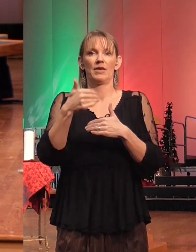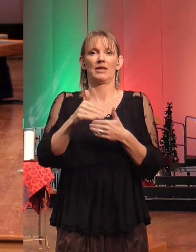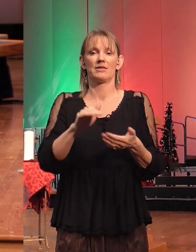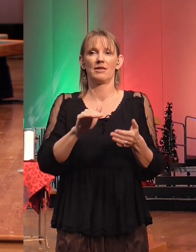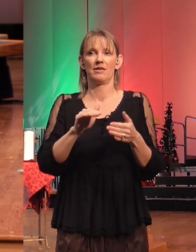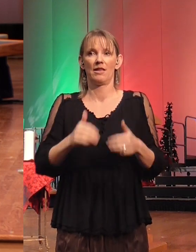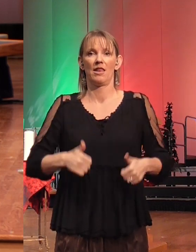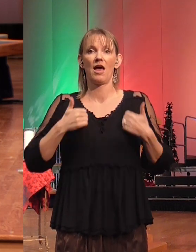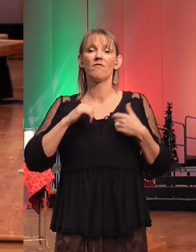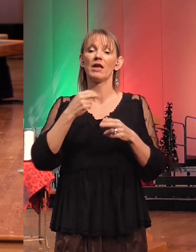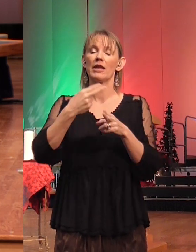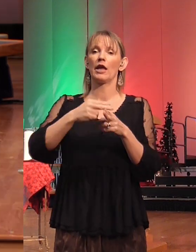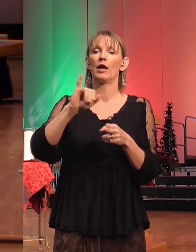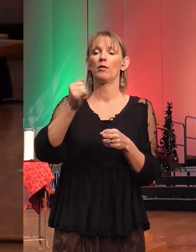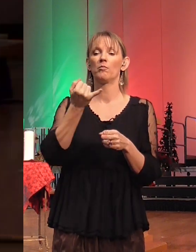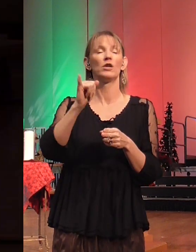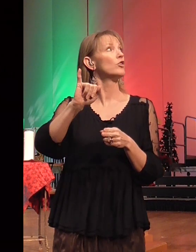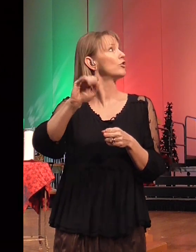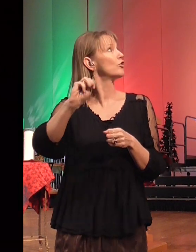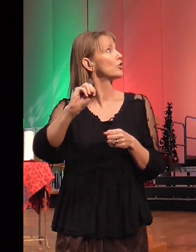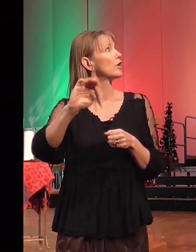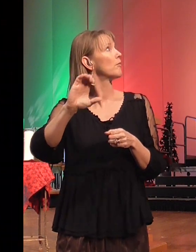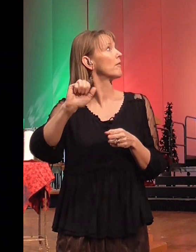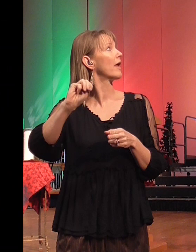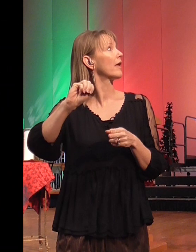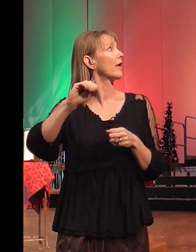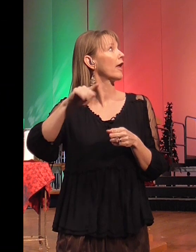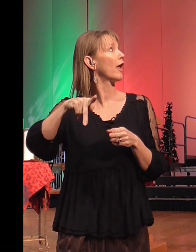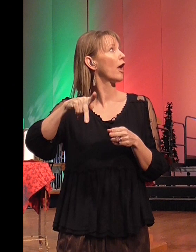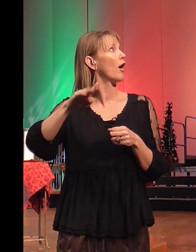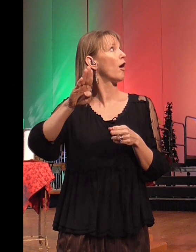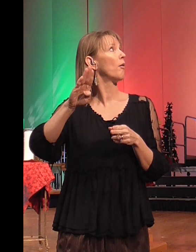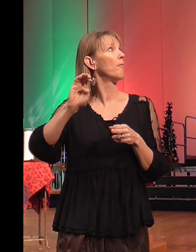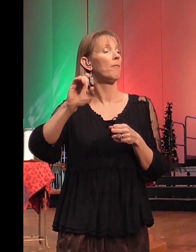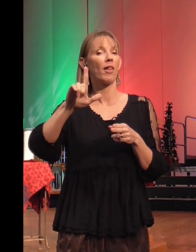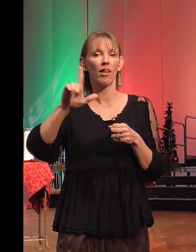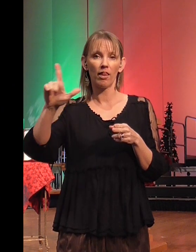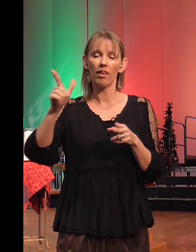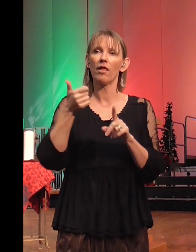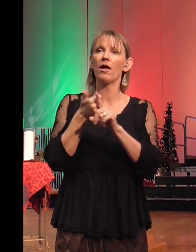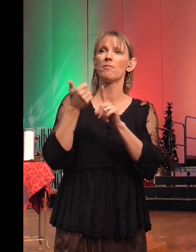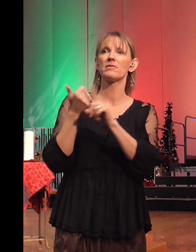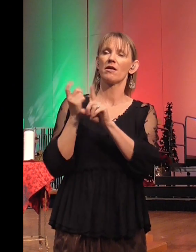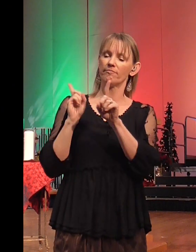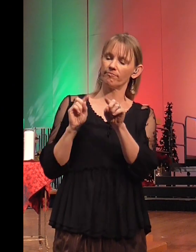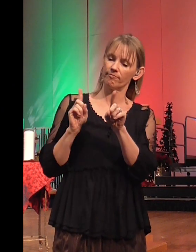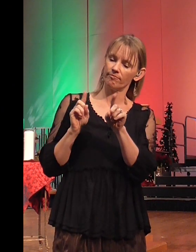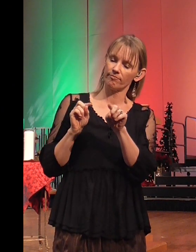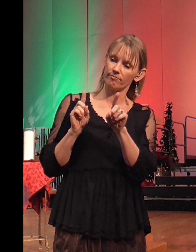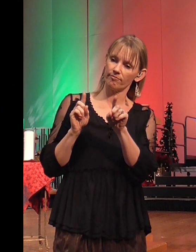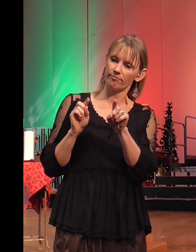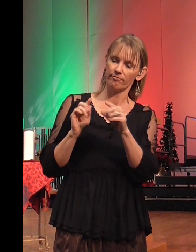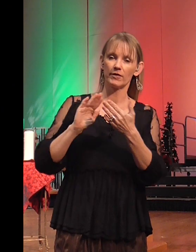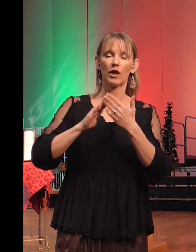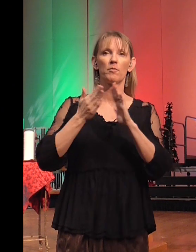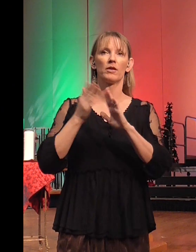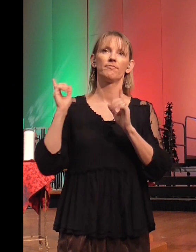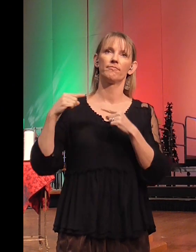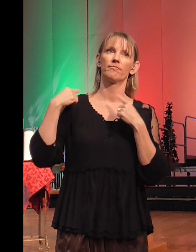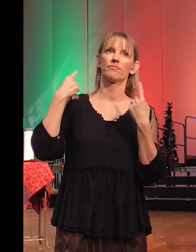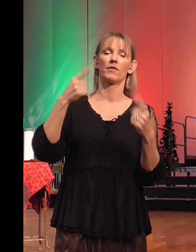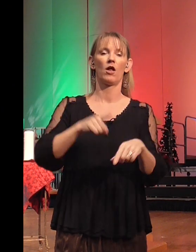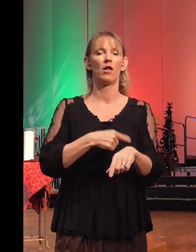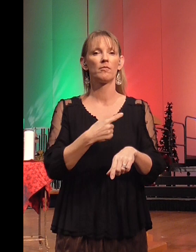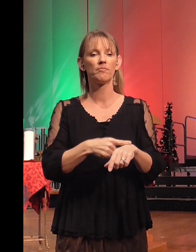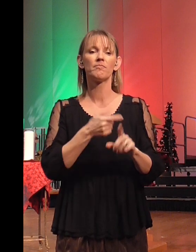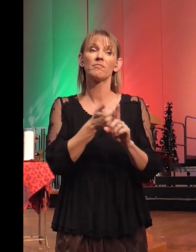plane. His name is Jim Campbell. There's a picture of him coming up here. He's been a long-time member of our community. And not only